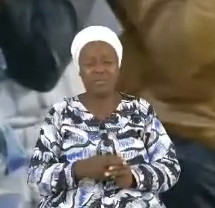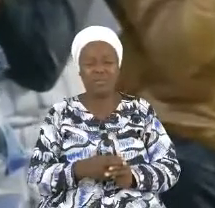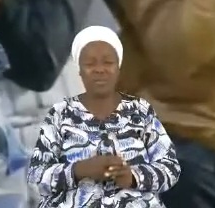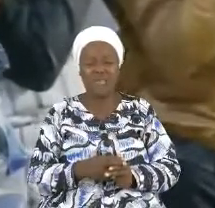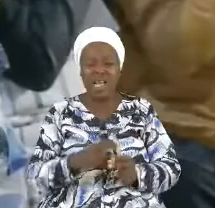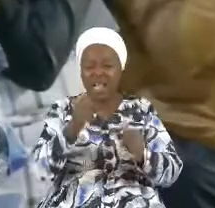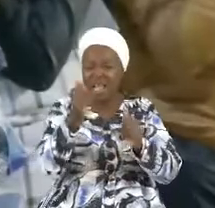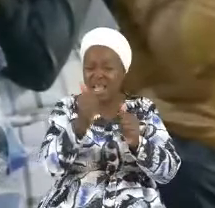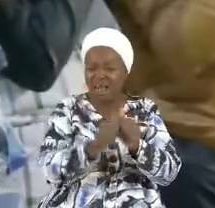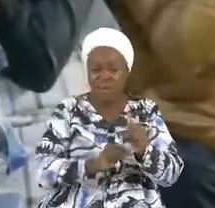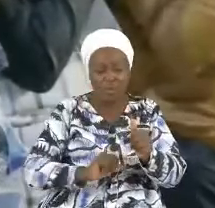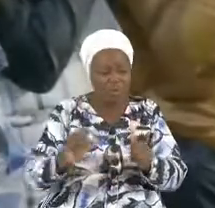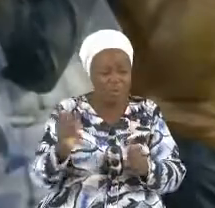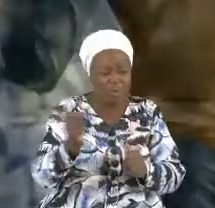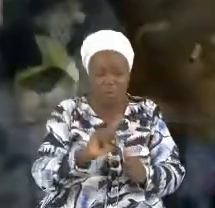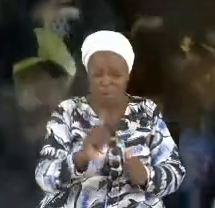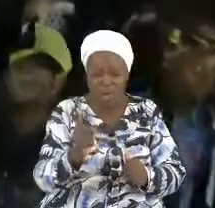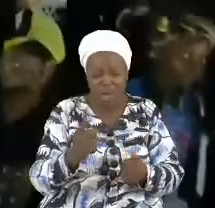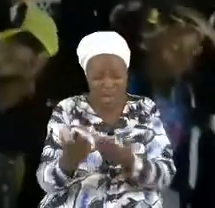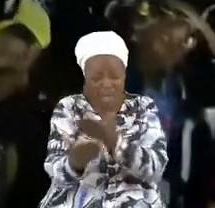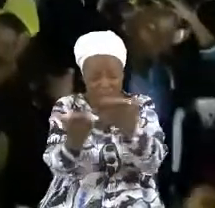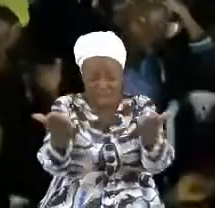Everywhere on the grounds here,